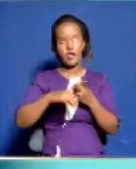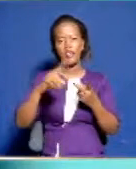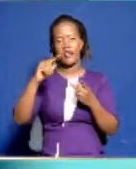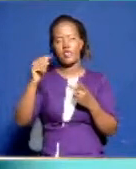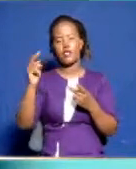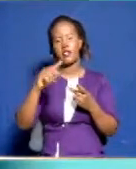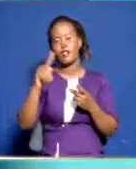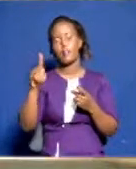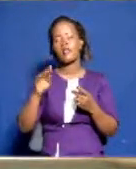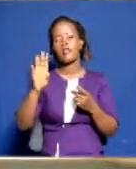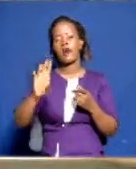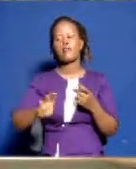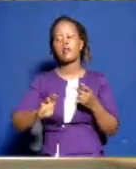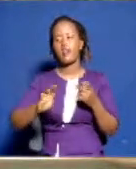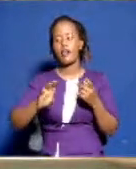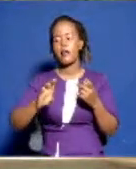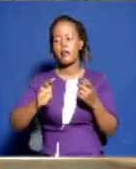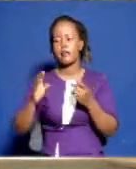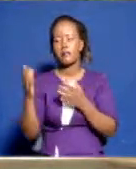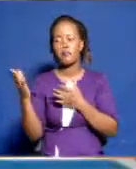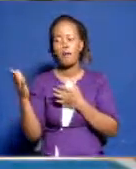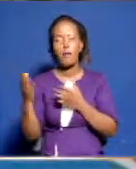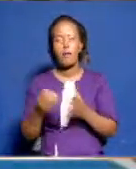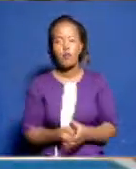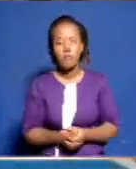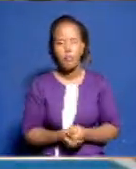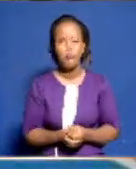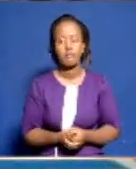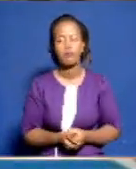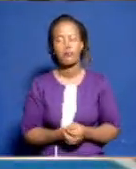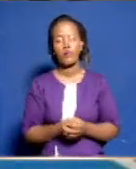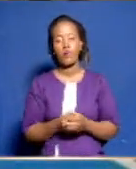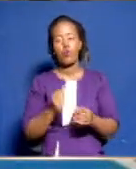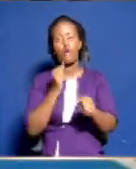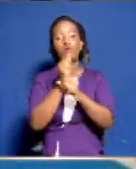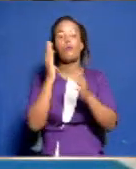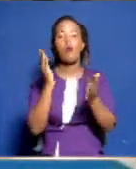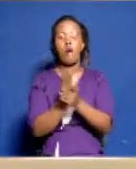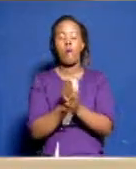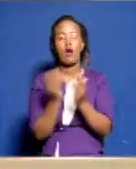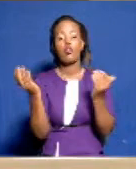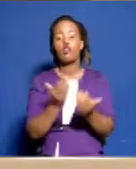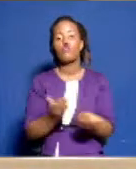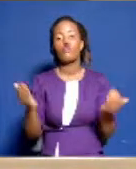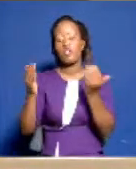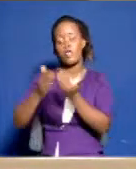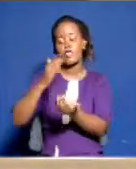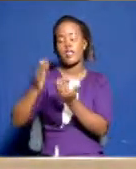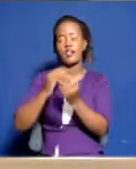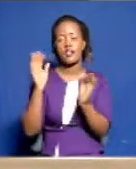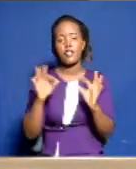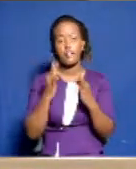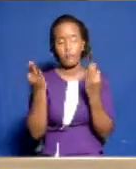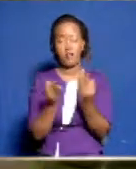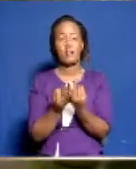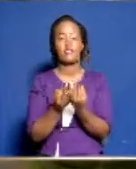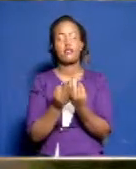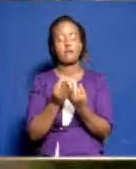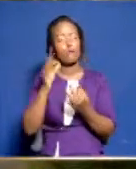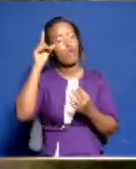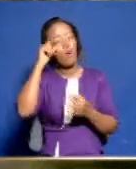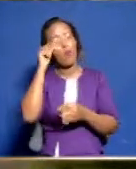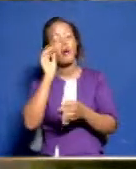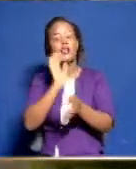sub-counties. In a bid to bring up children in a family and societal moral values, Coast Interfaith Council of Clerics